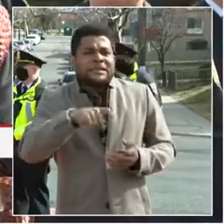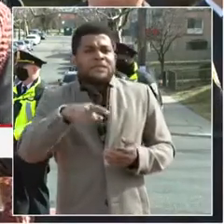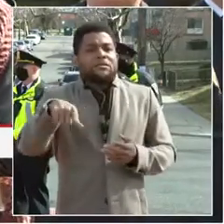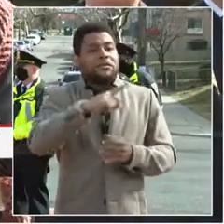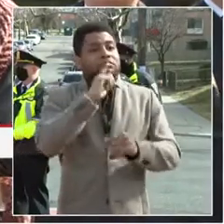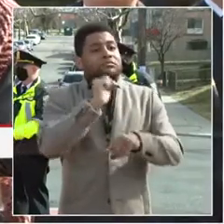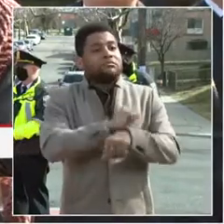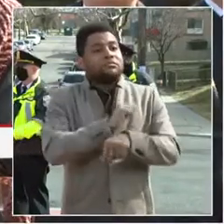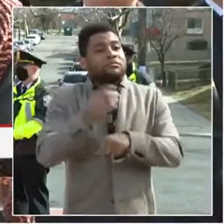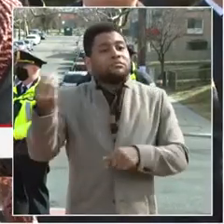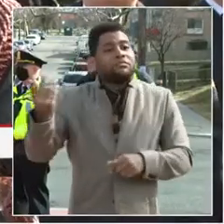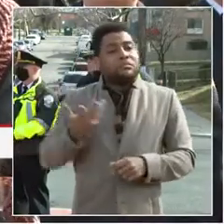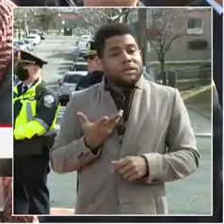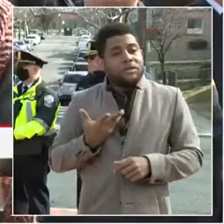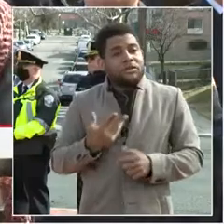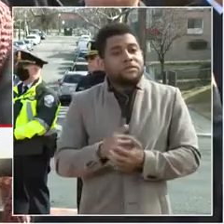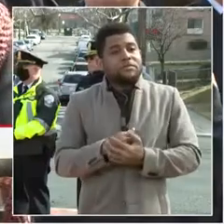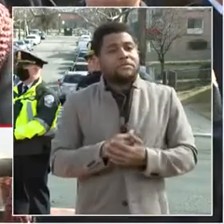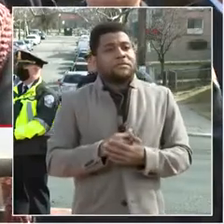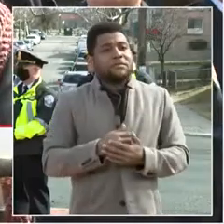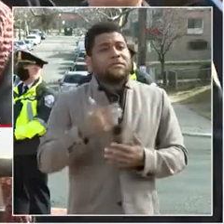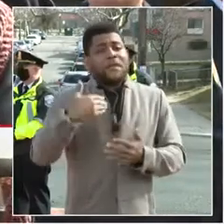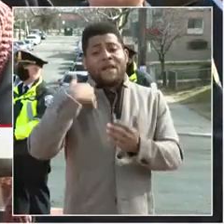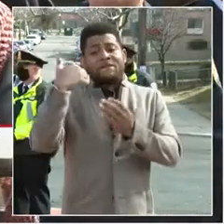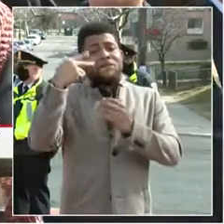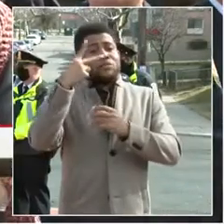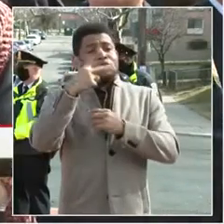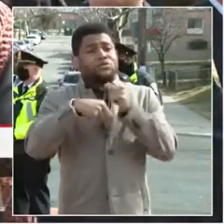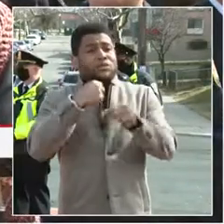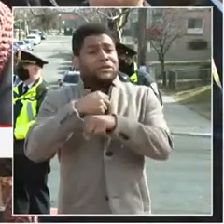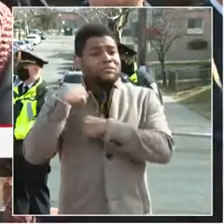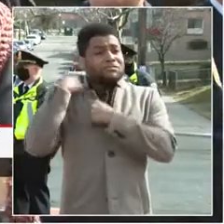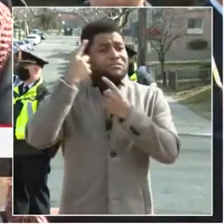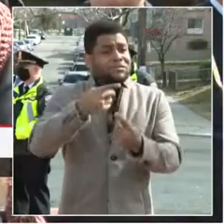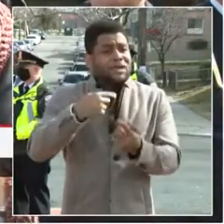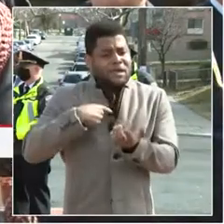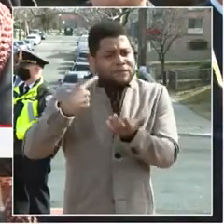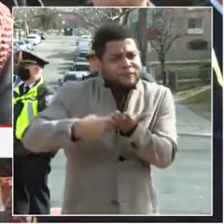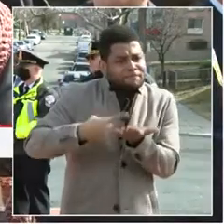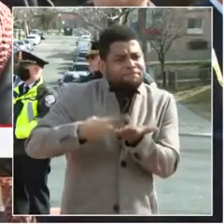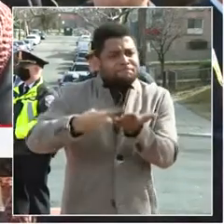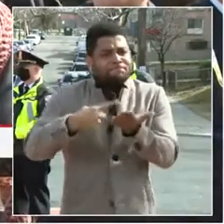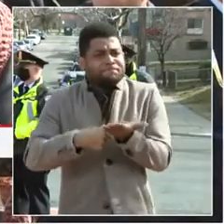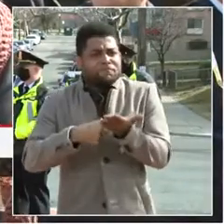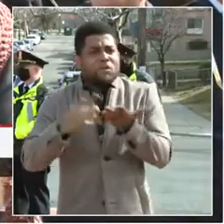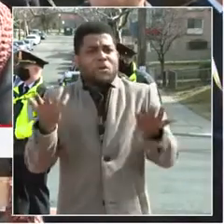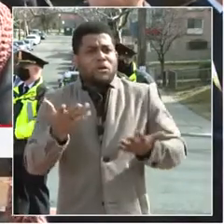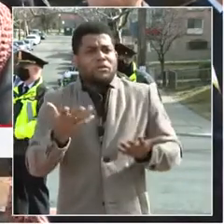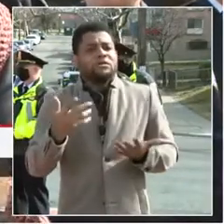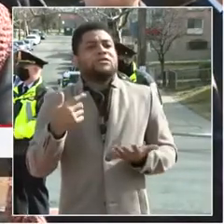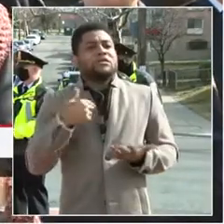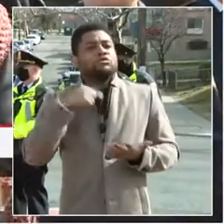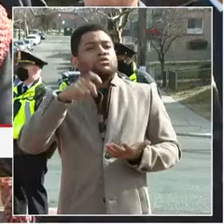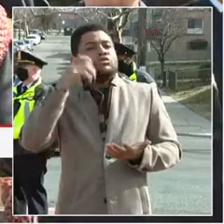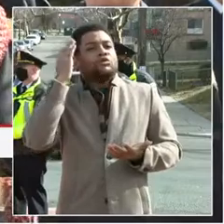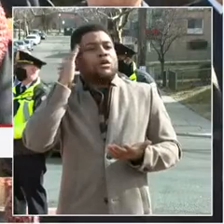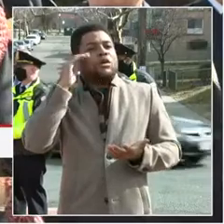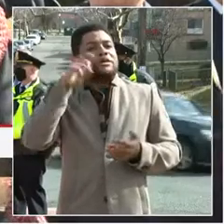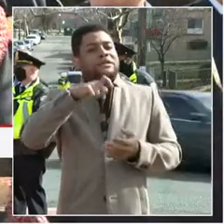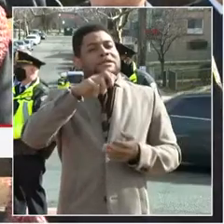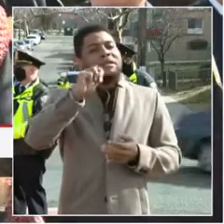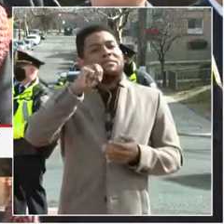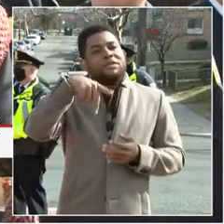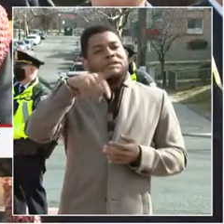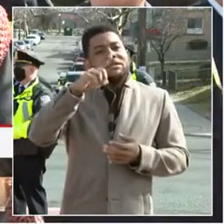I've talked about for the last 2 years is that we need MPD at a full deployment level.